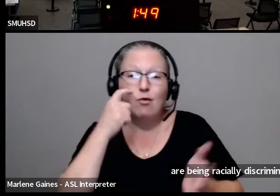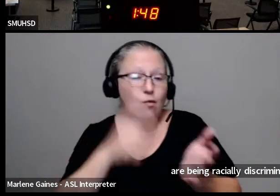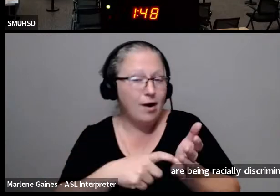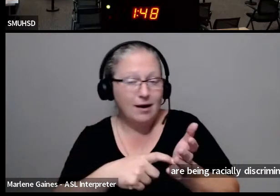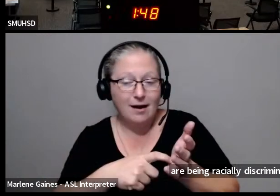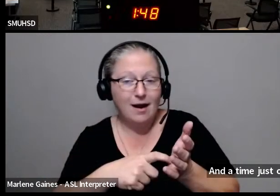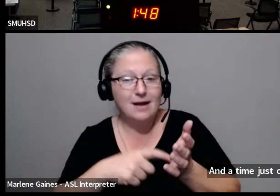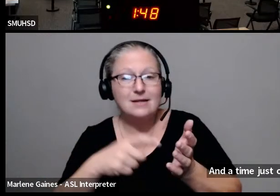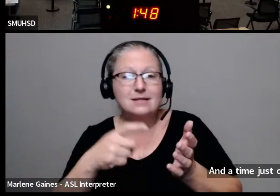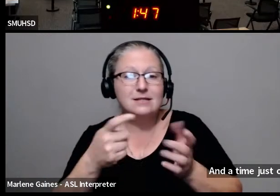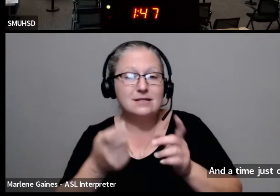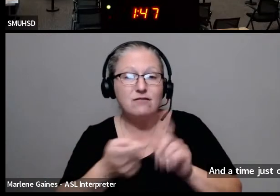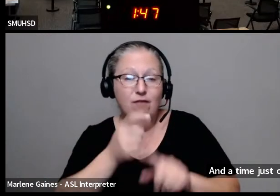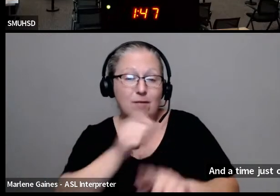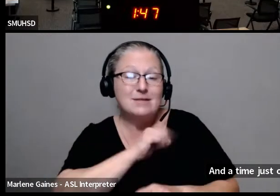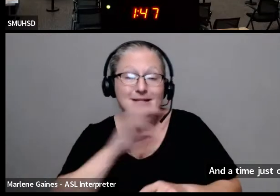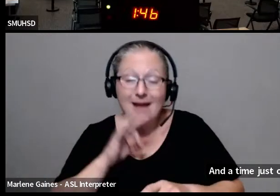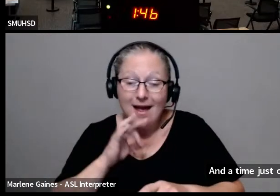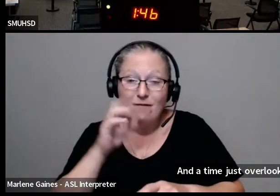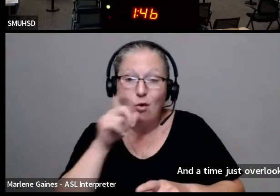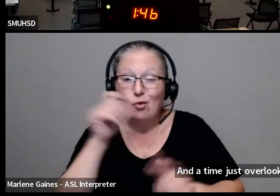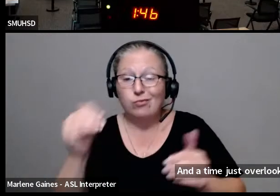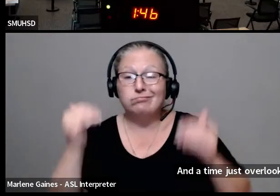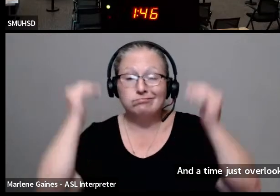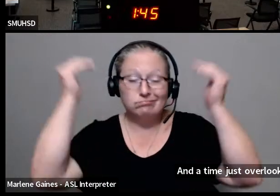by staff or higher ups.